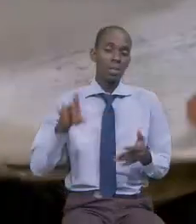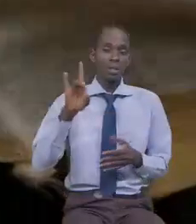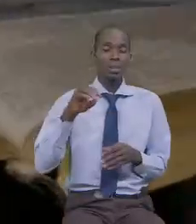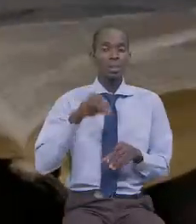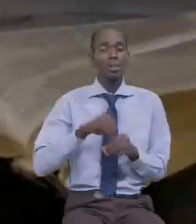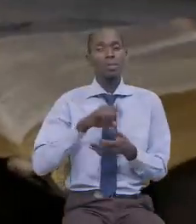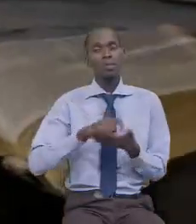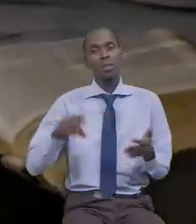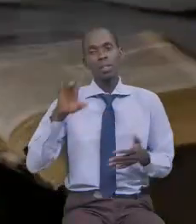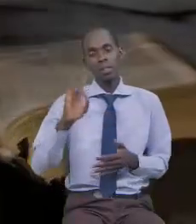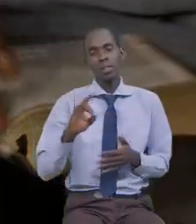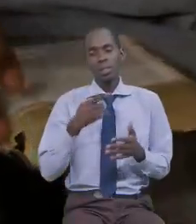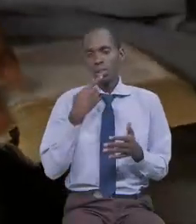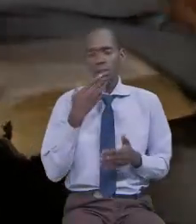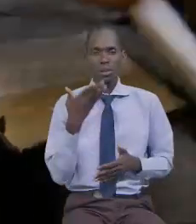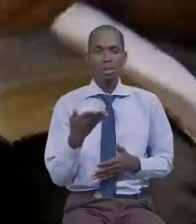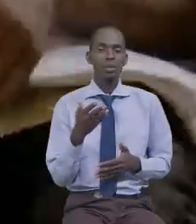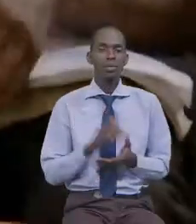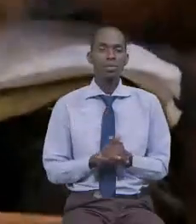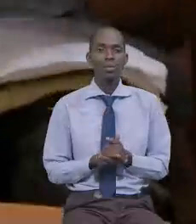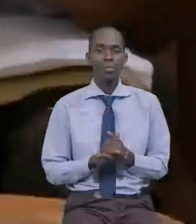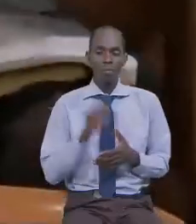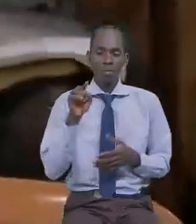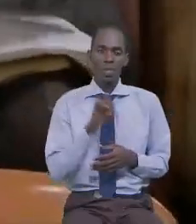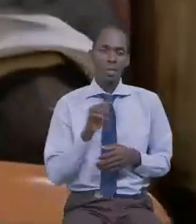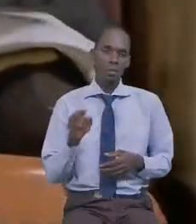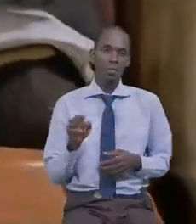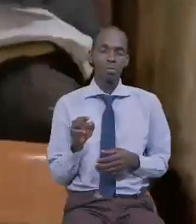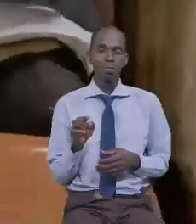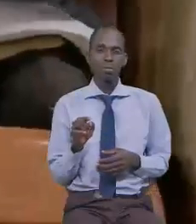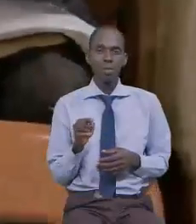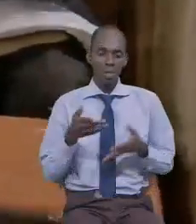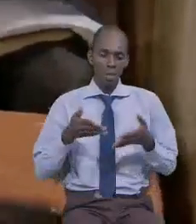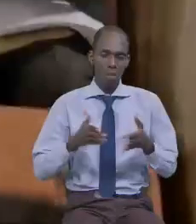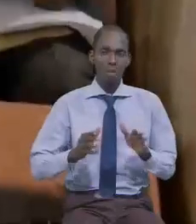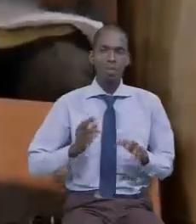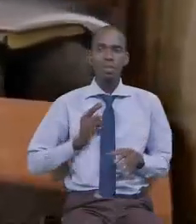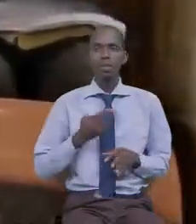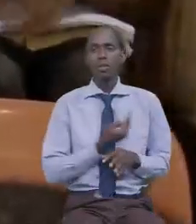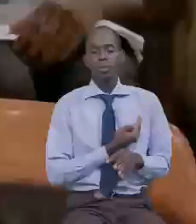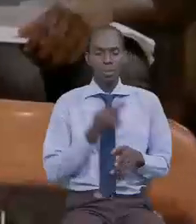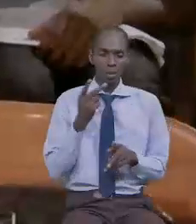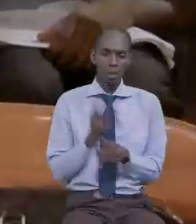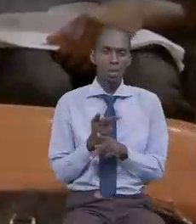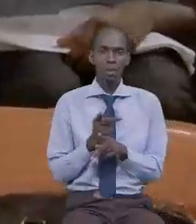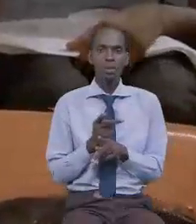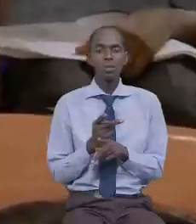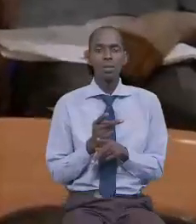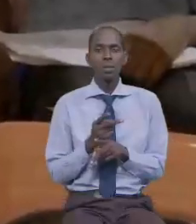verse 8, it says, therefore, let us keep the